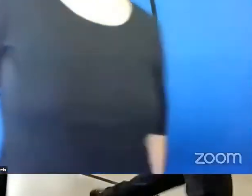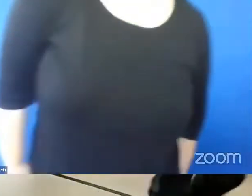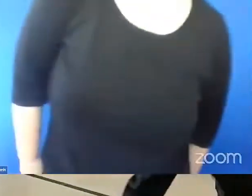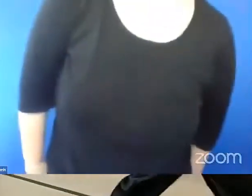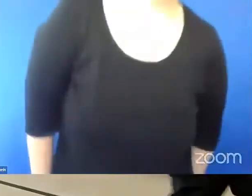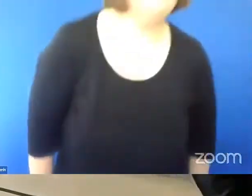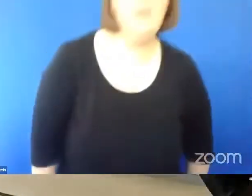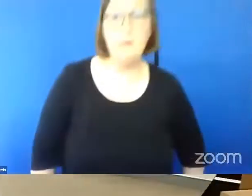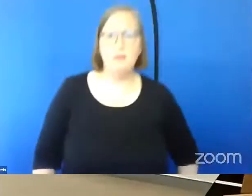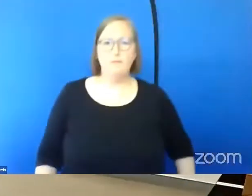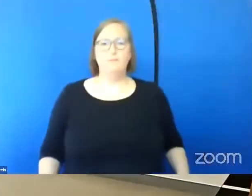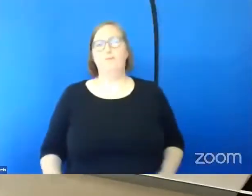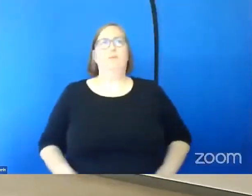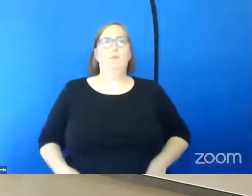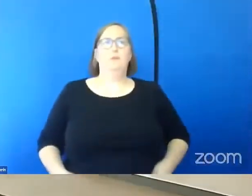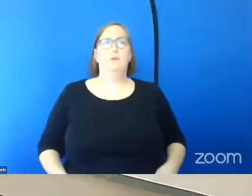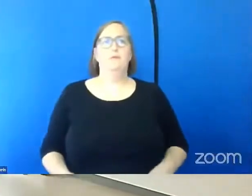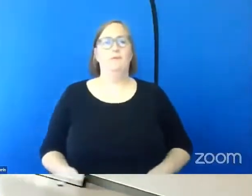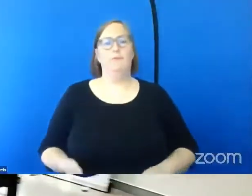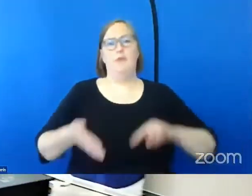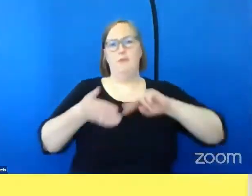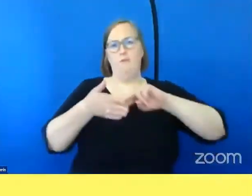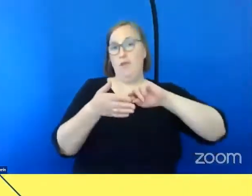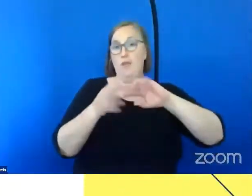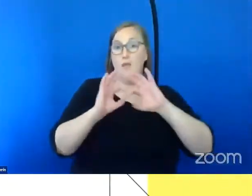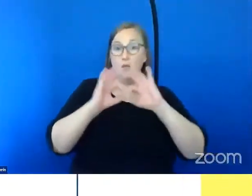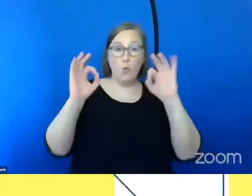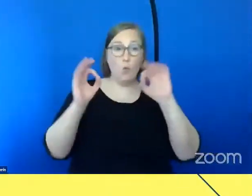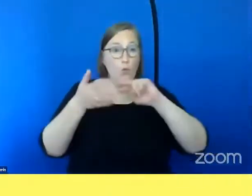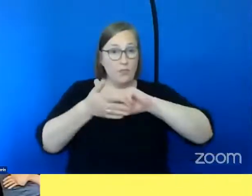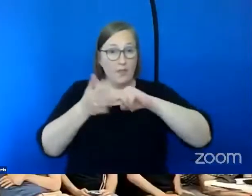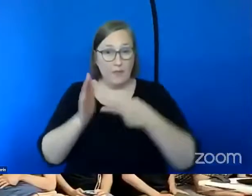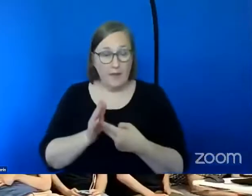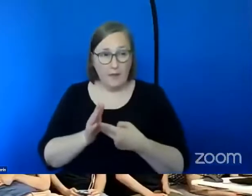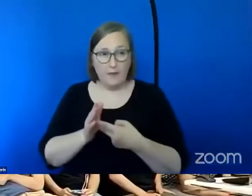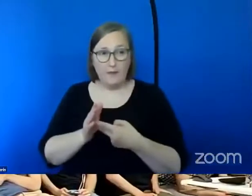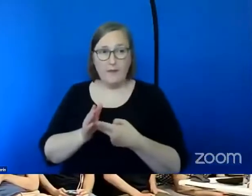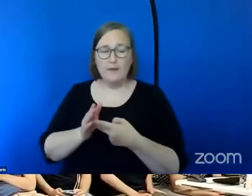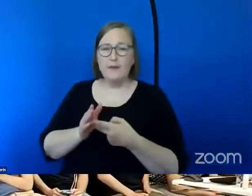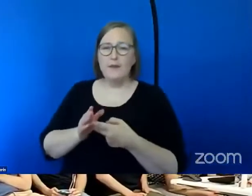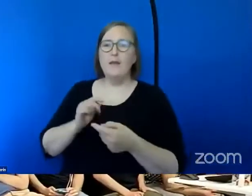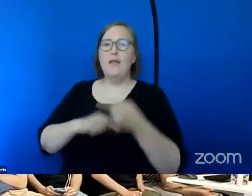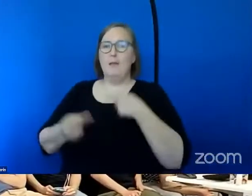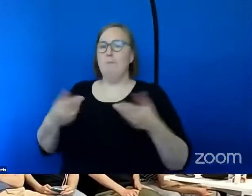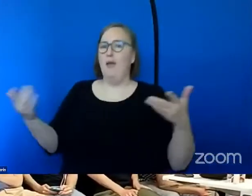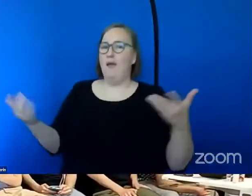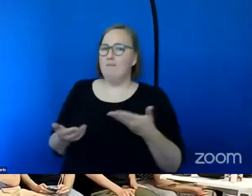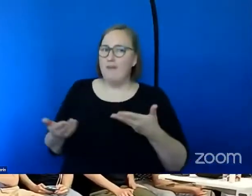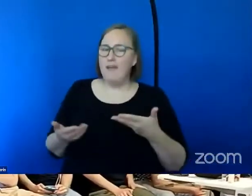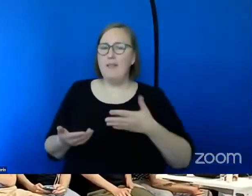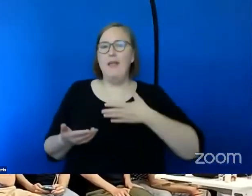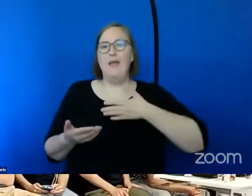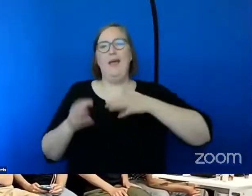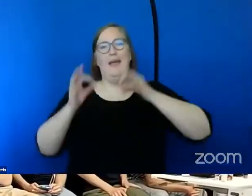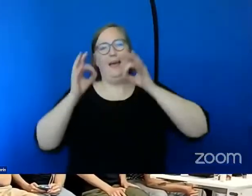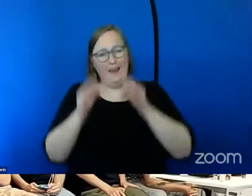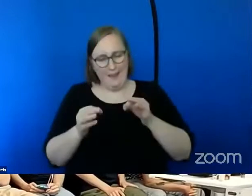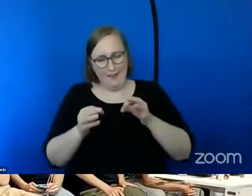he had maybe 3 or 4 different grips, and also the hook included. So you see here he used kind